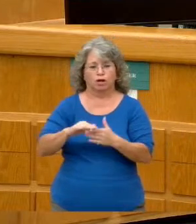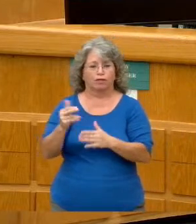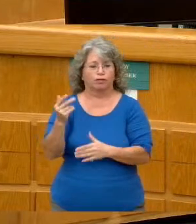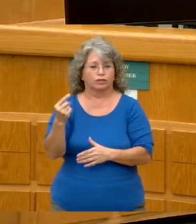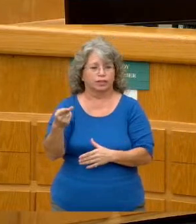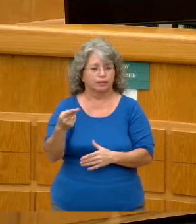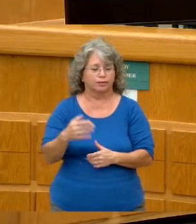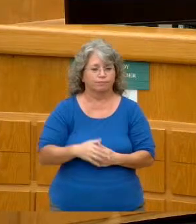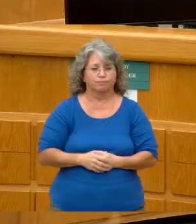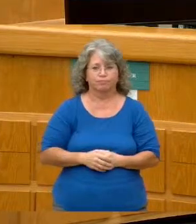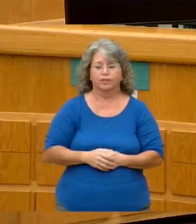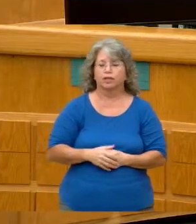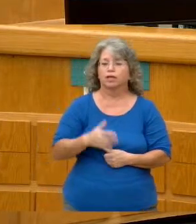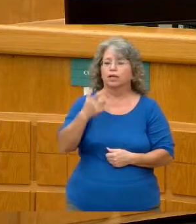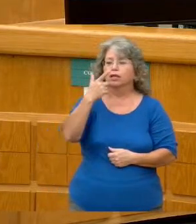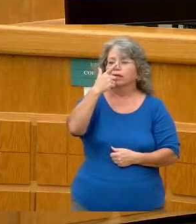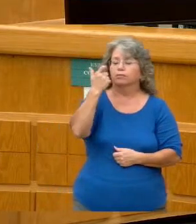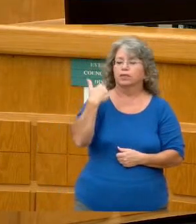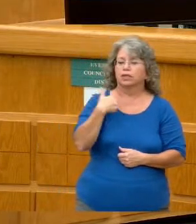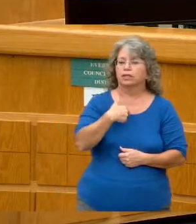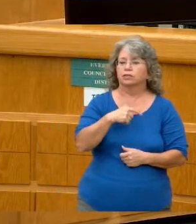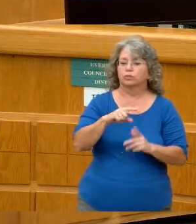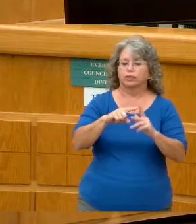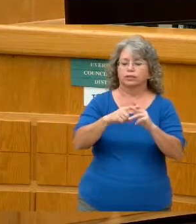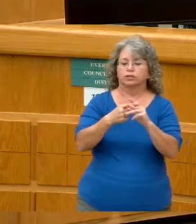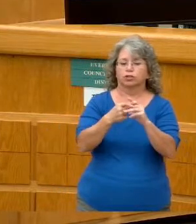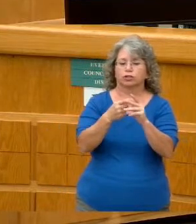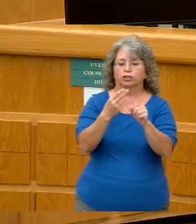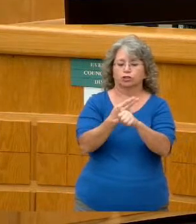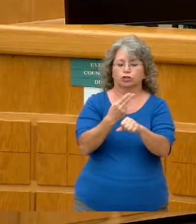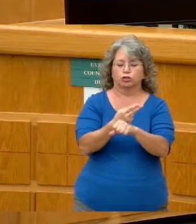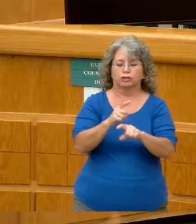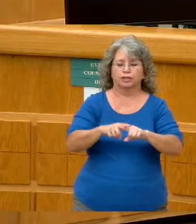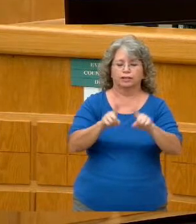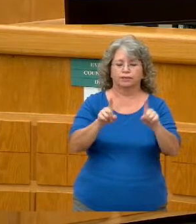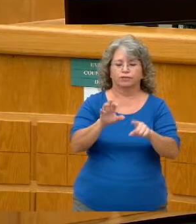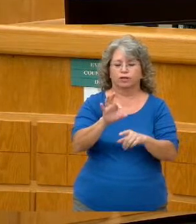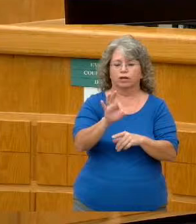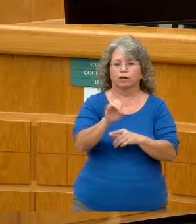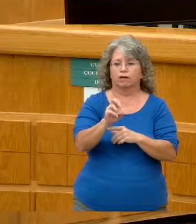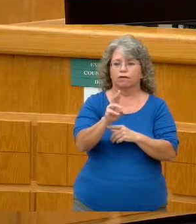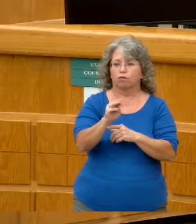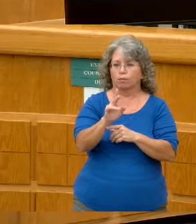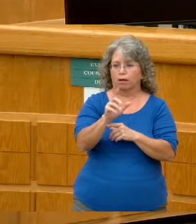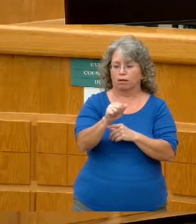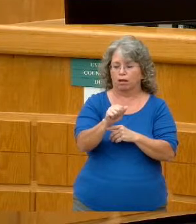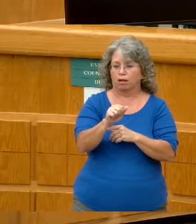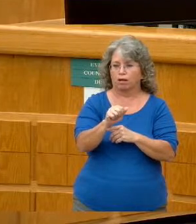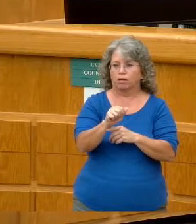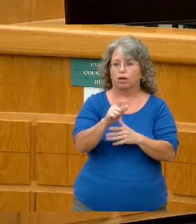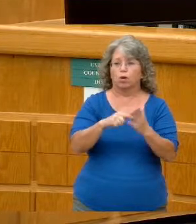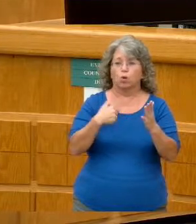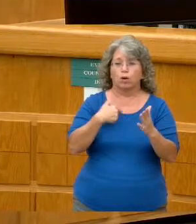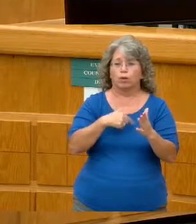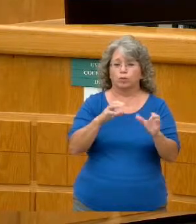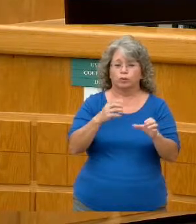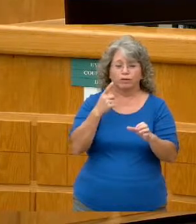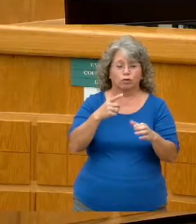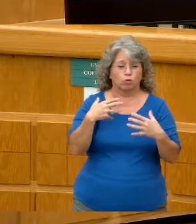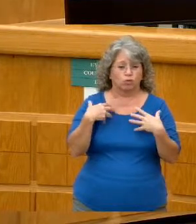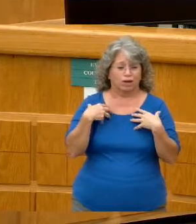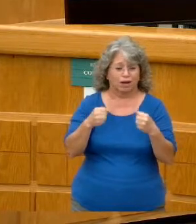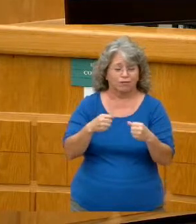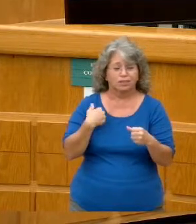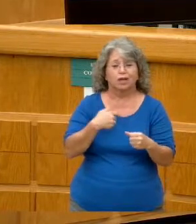on the 14th? Oh, okay. That was because we started instituting a formula instead of what we were actually doing for recoveries, is we were